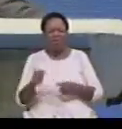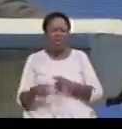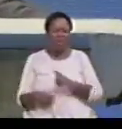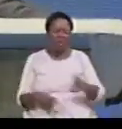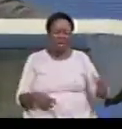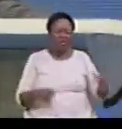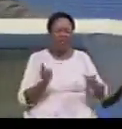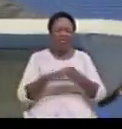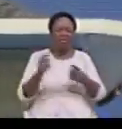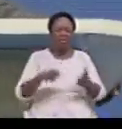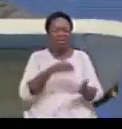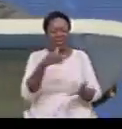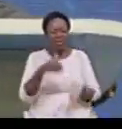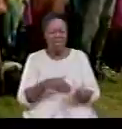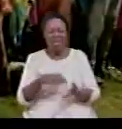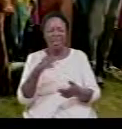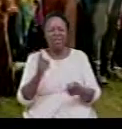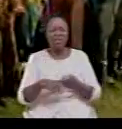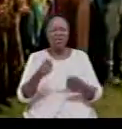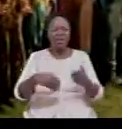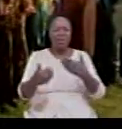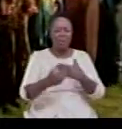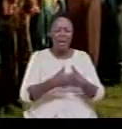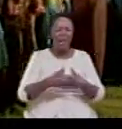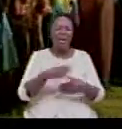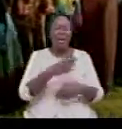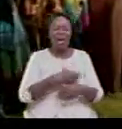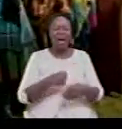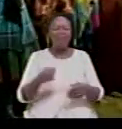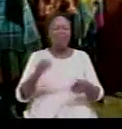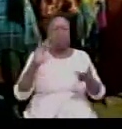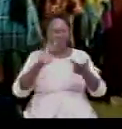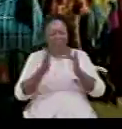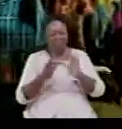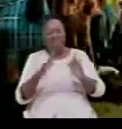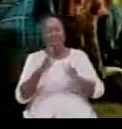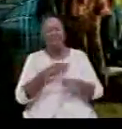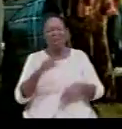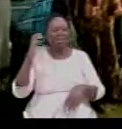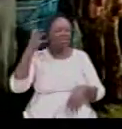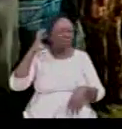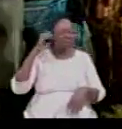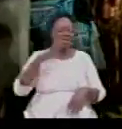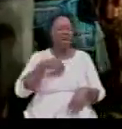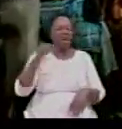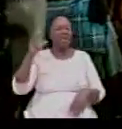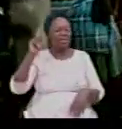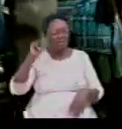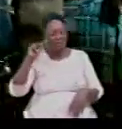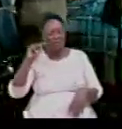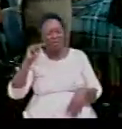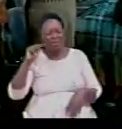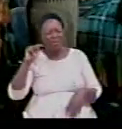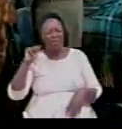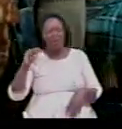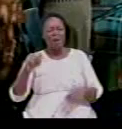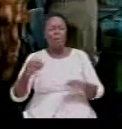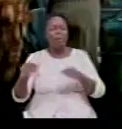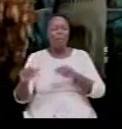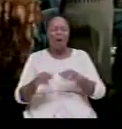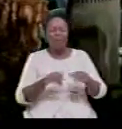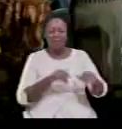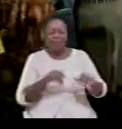the center, to the back, and online, and radio, and television,